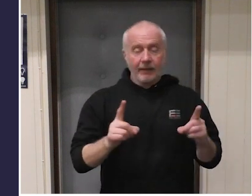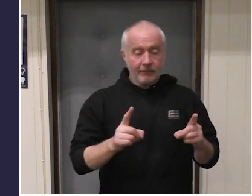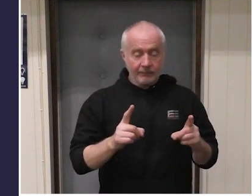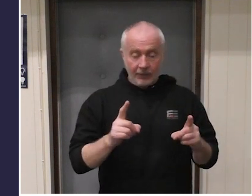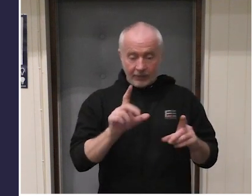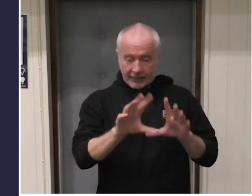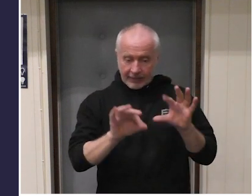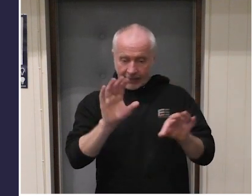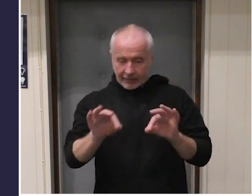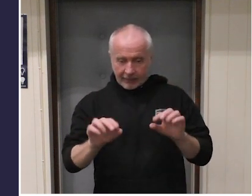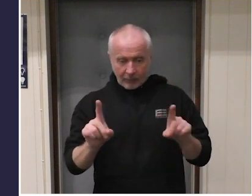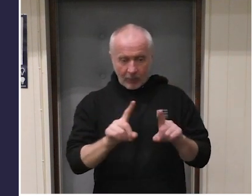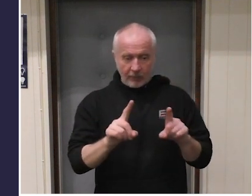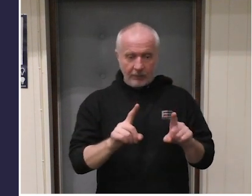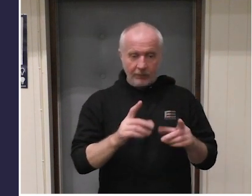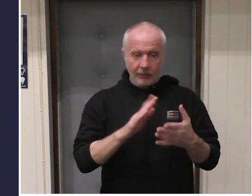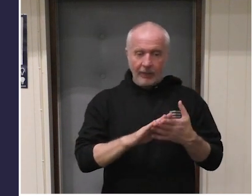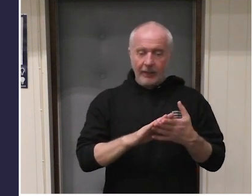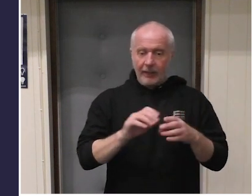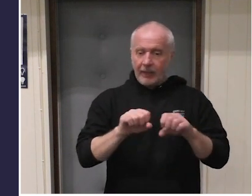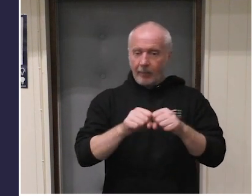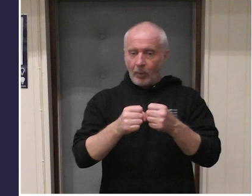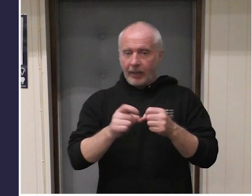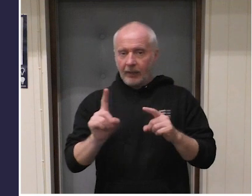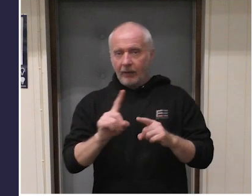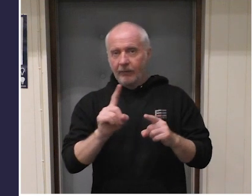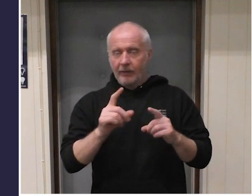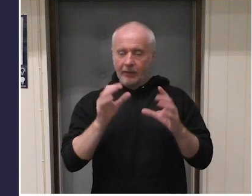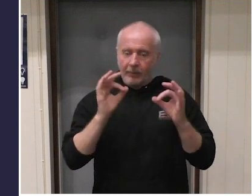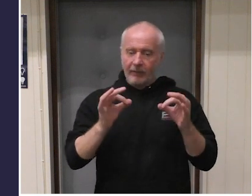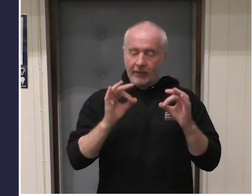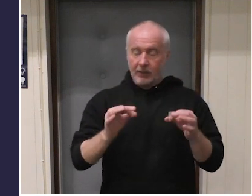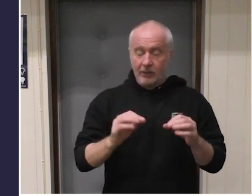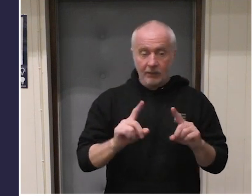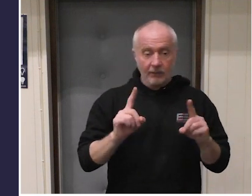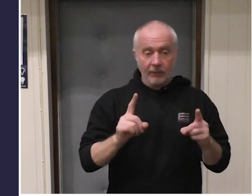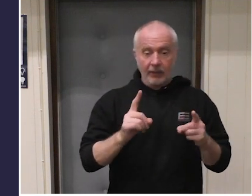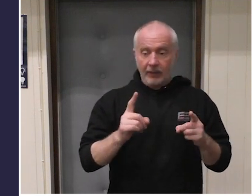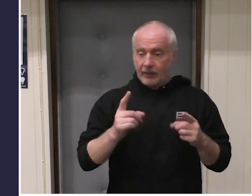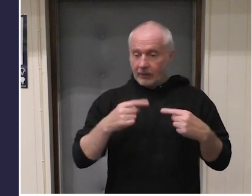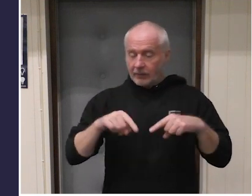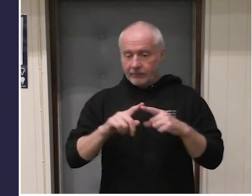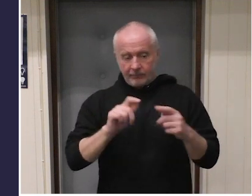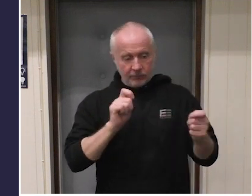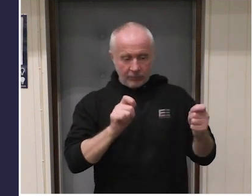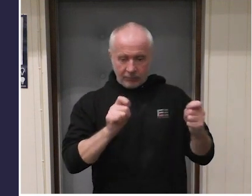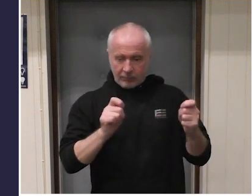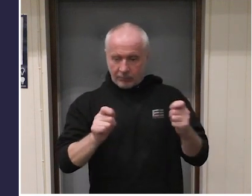demands exert only a brake upon perfection. Non-optimality is therefore rendered as a result of adaptation as